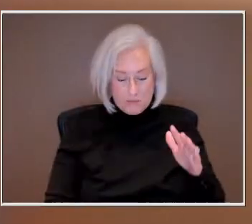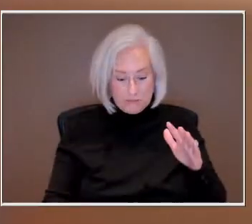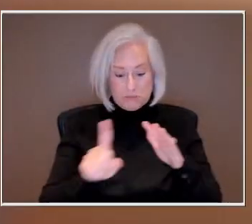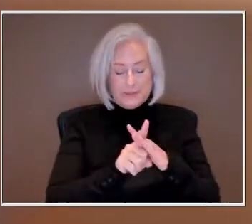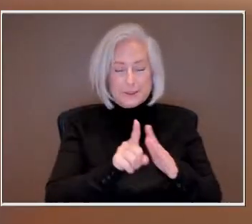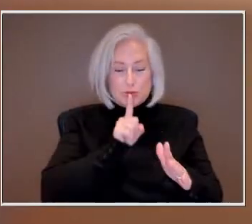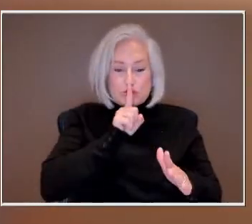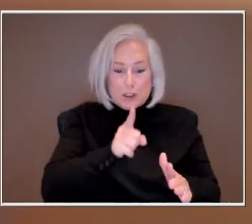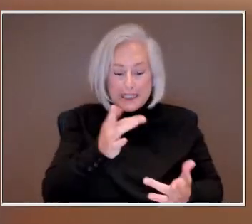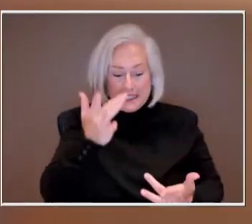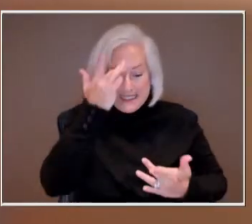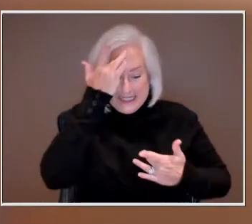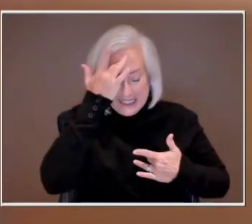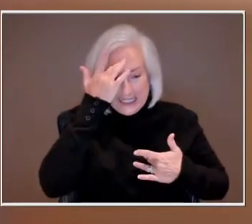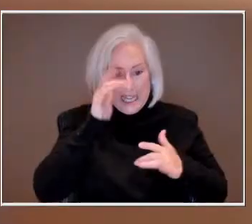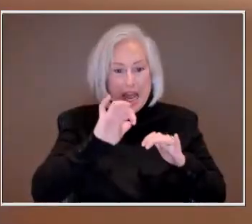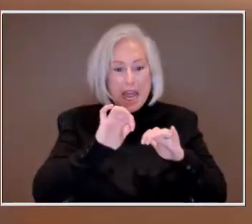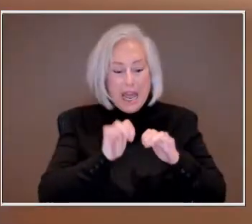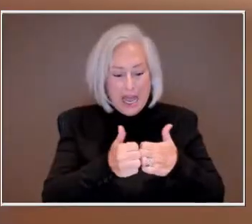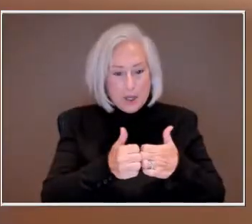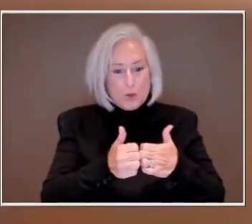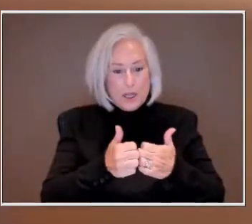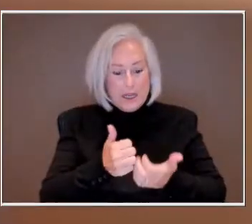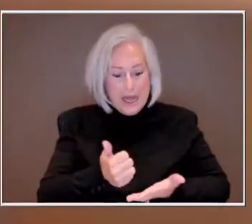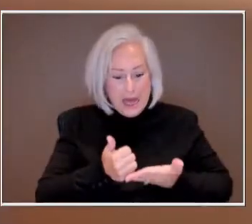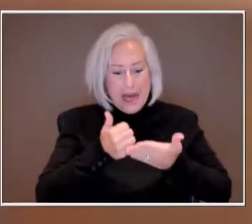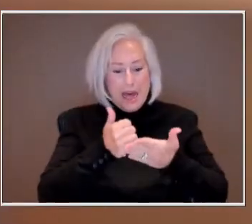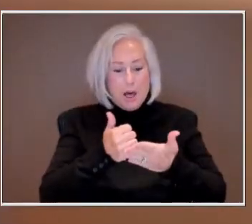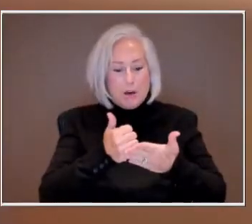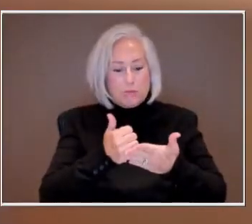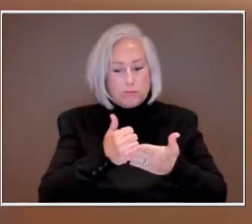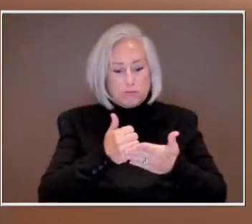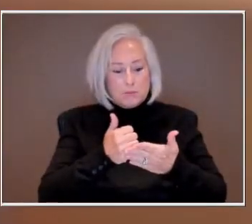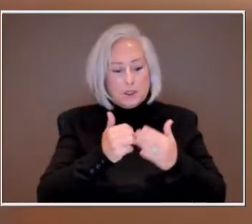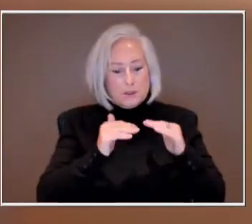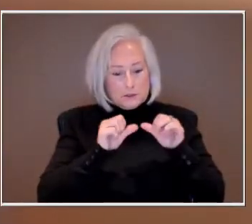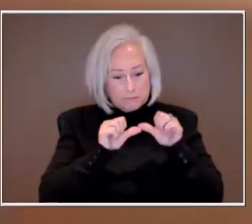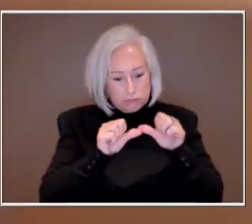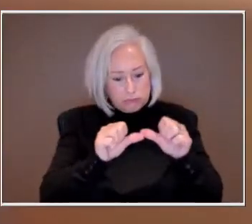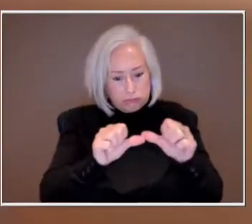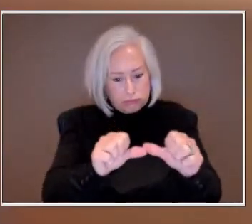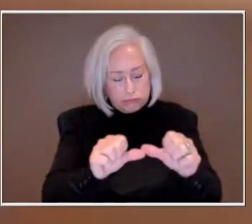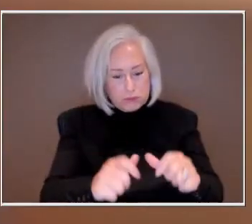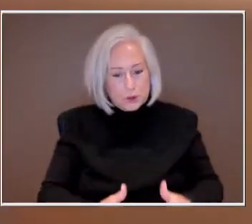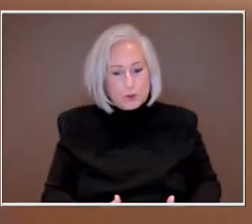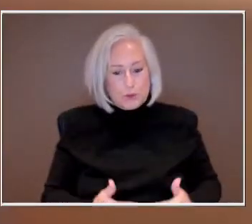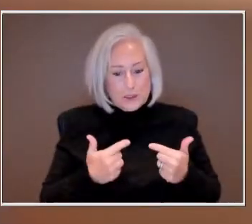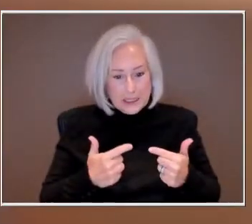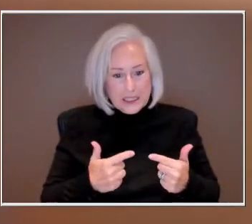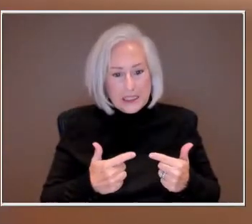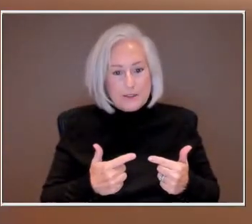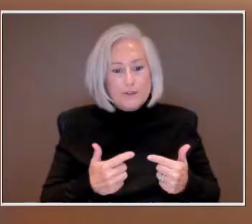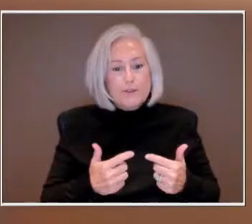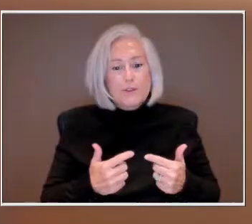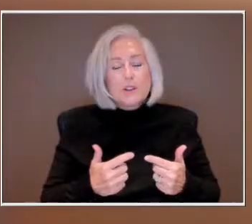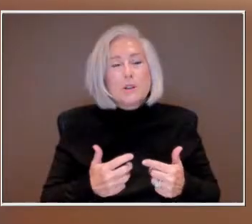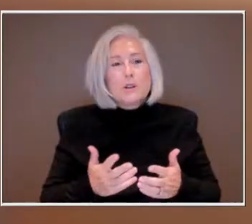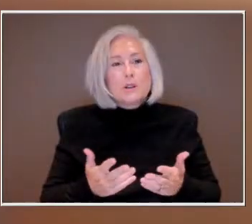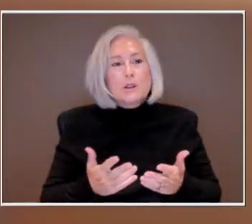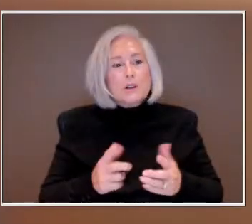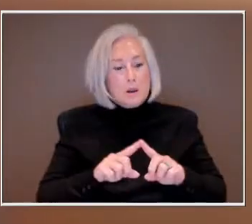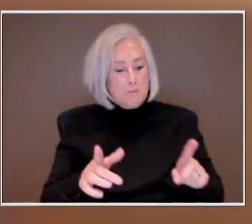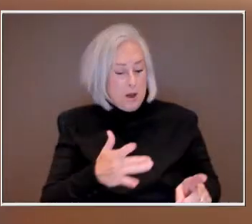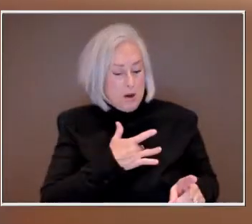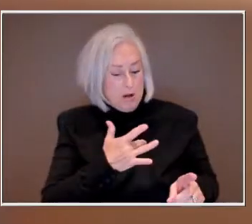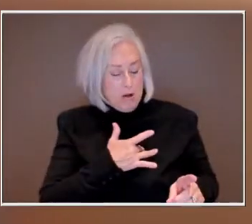how do we get them to a durable platform where they can continue to live and, you know, prosper. With heart transplants, it's a little bit hard because, you know, you have